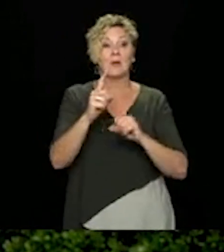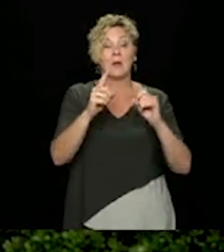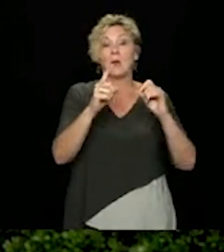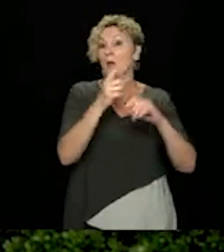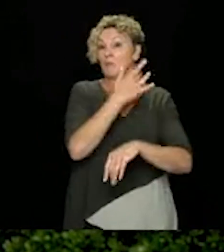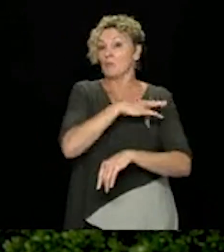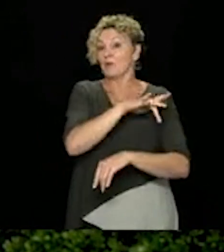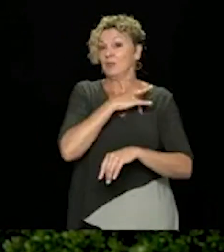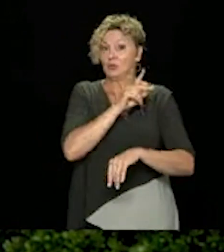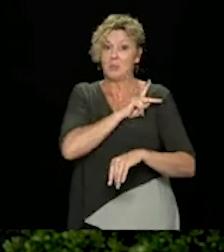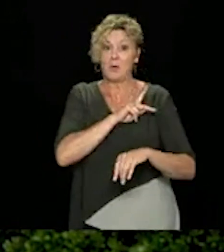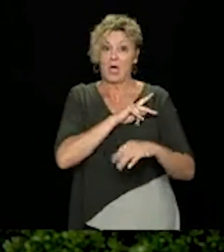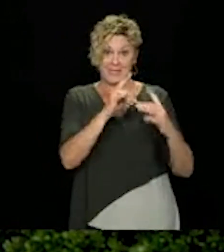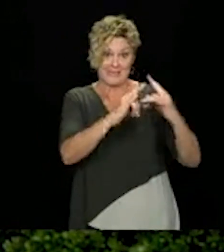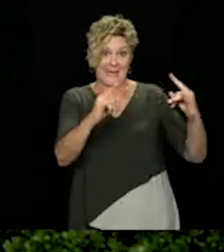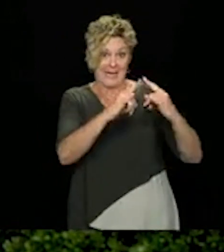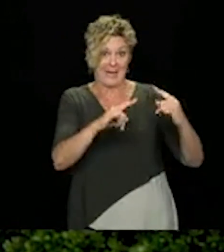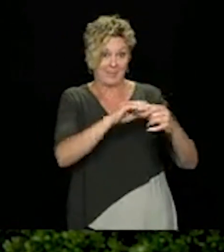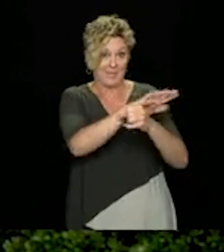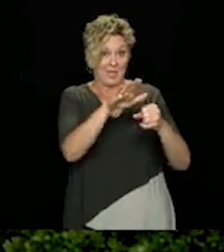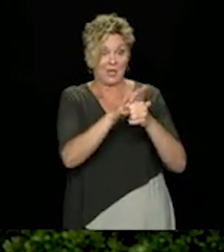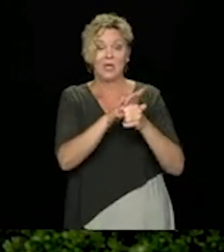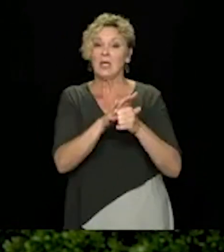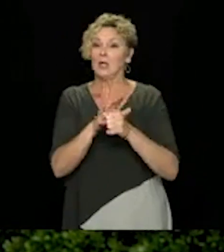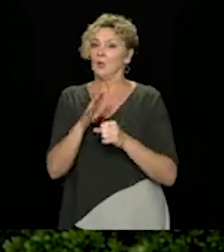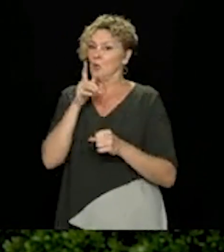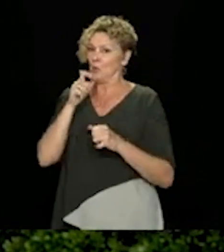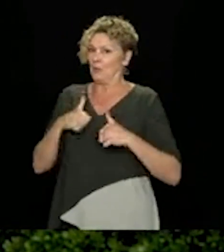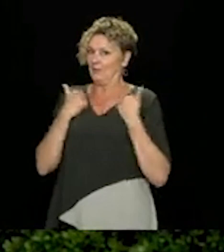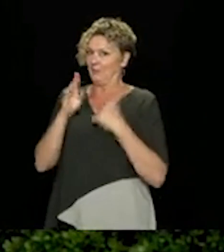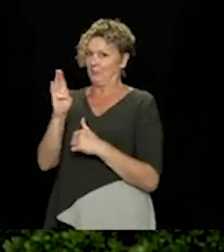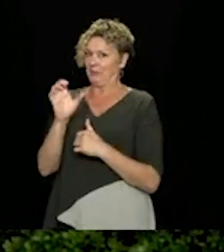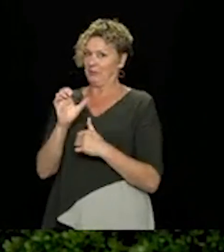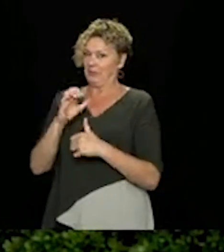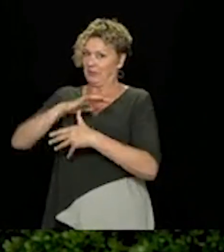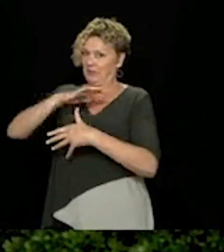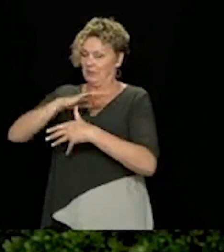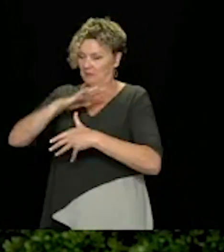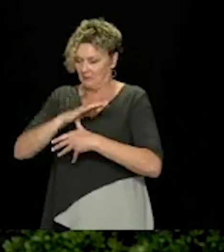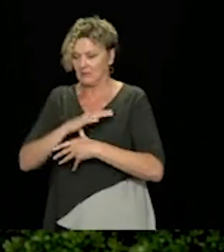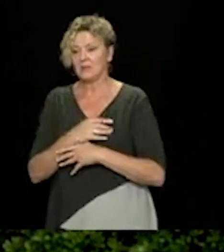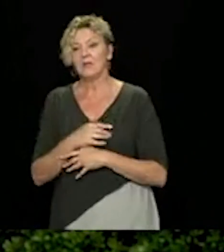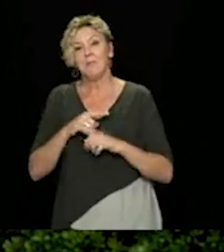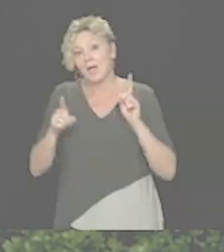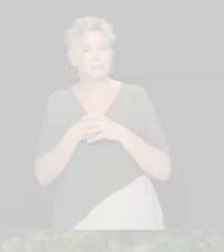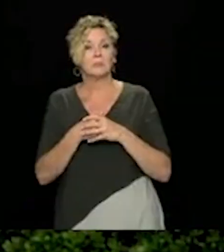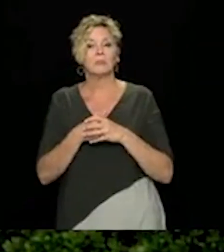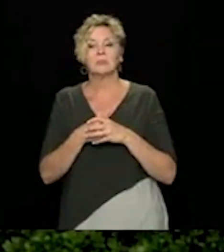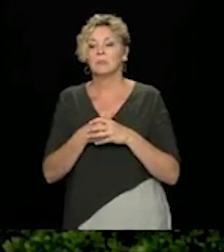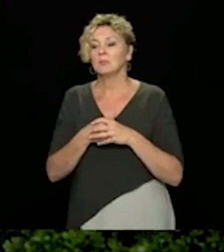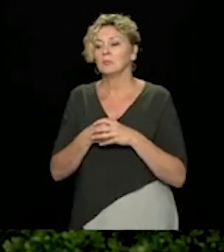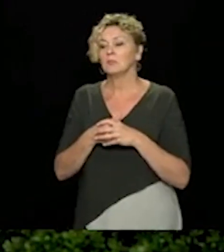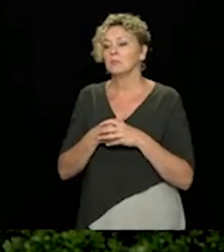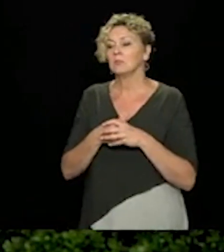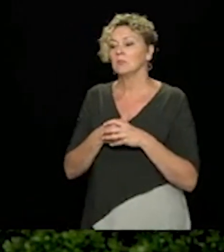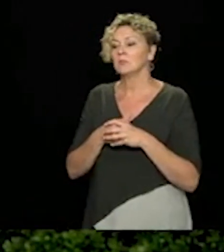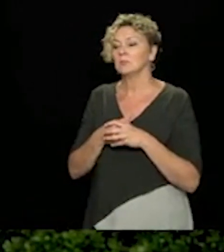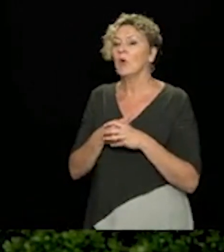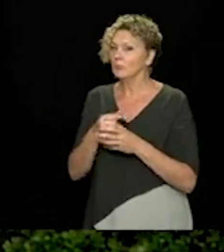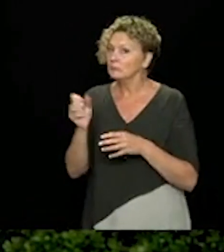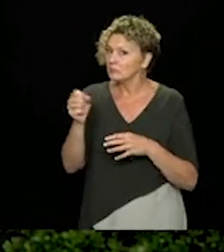say, let's go out and explore BC. Let's make sure we're supporting those small local businesses in every corner of the province. And I can say